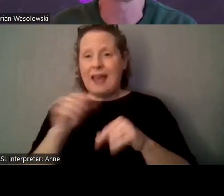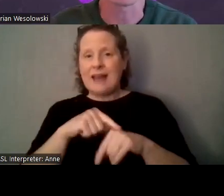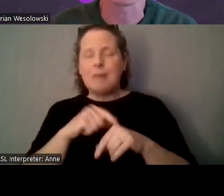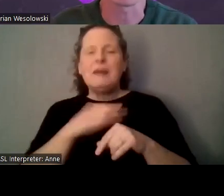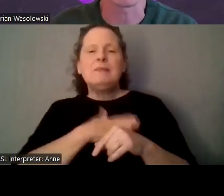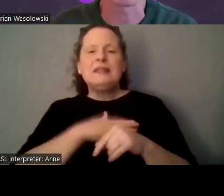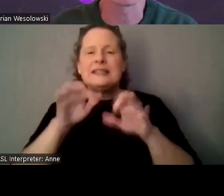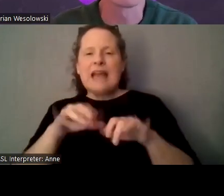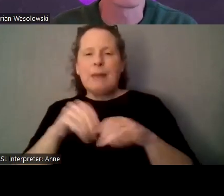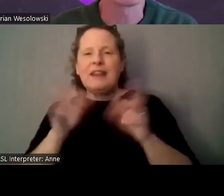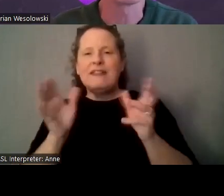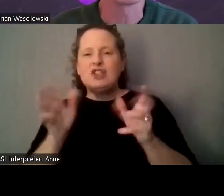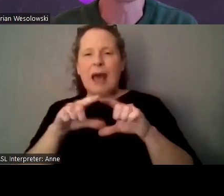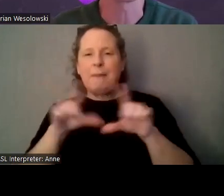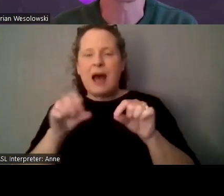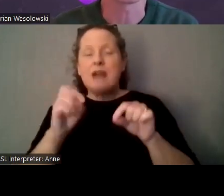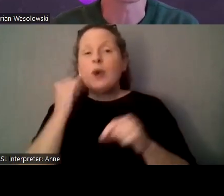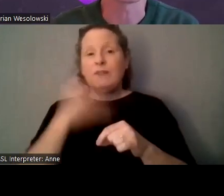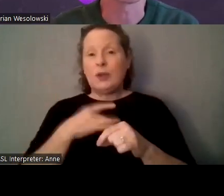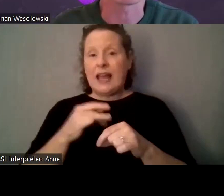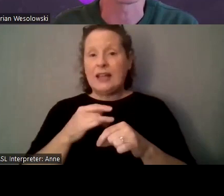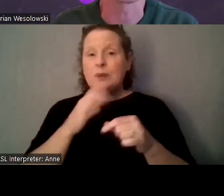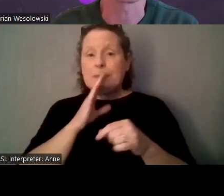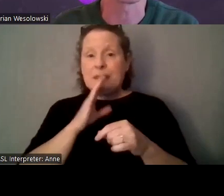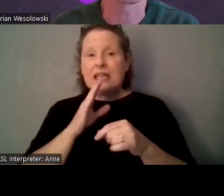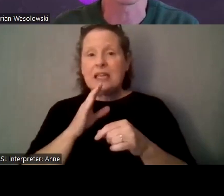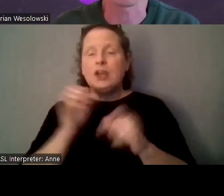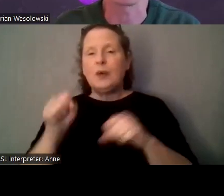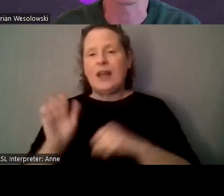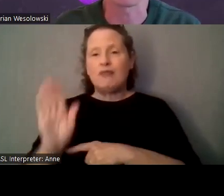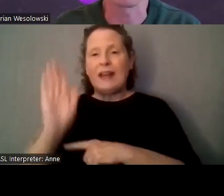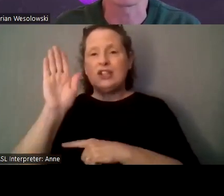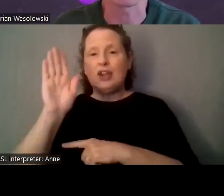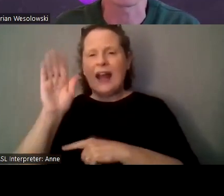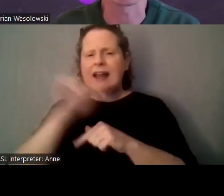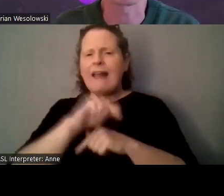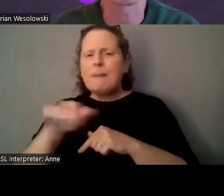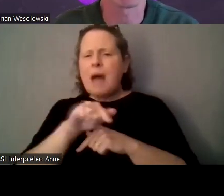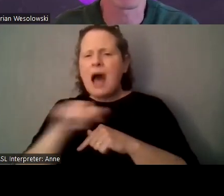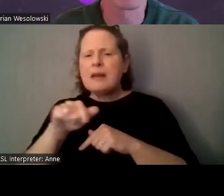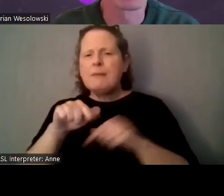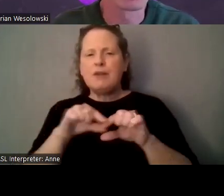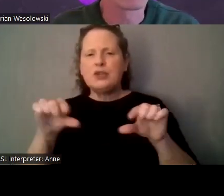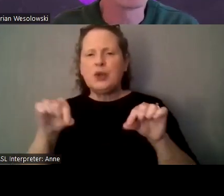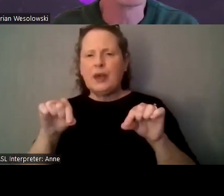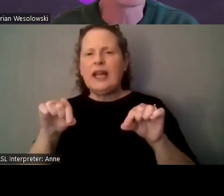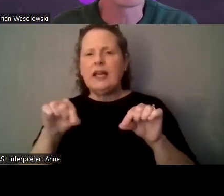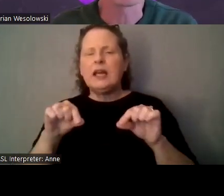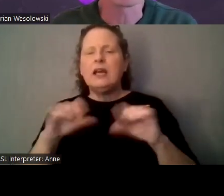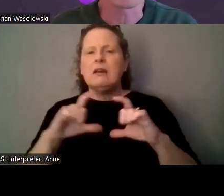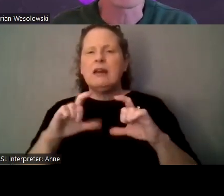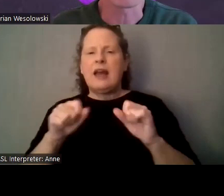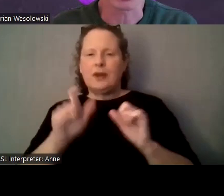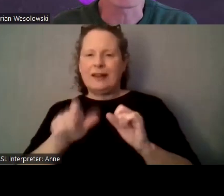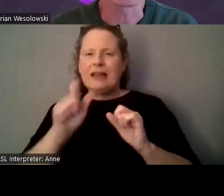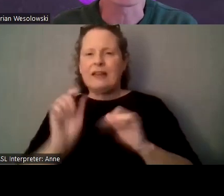speak, you can raise your hand. These features are located at the bottom of your screen and we'll call on you at the Q&A session. We will be recording